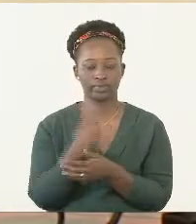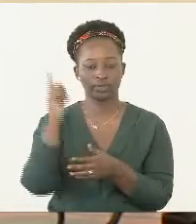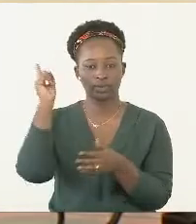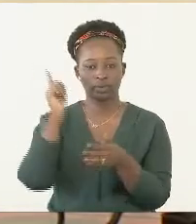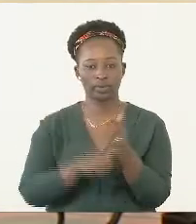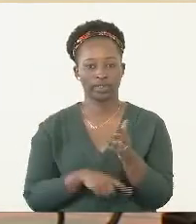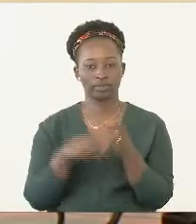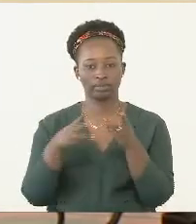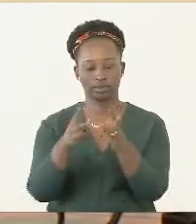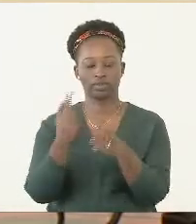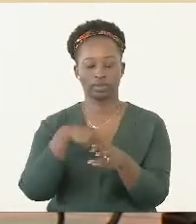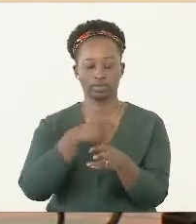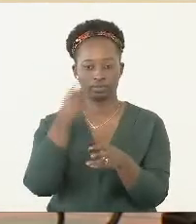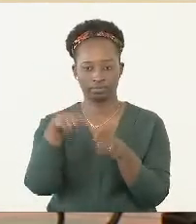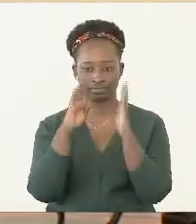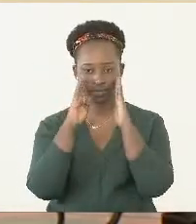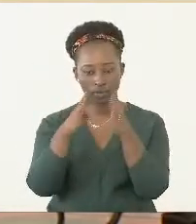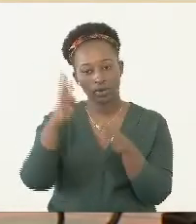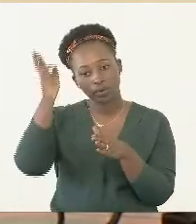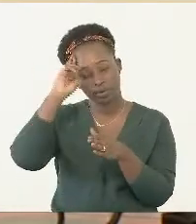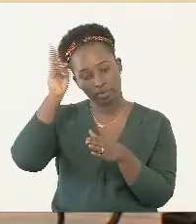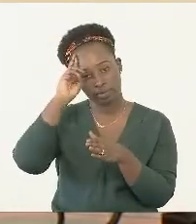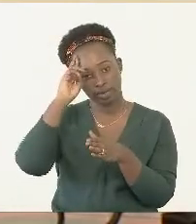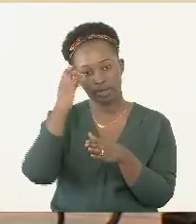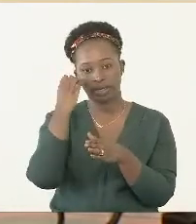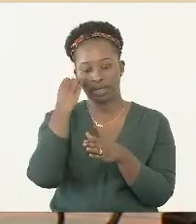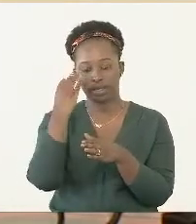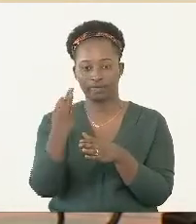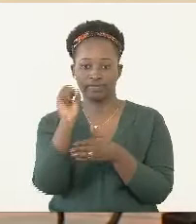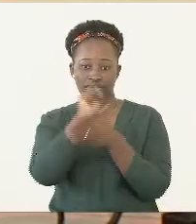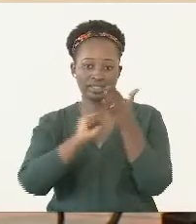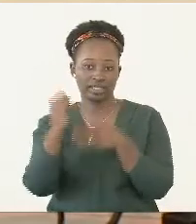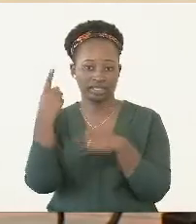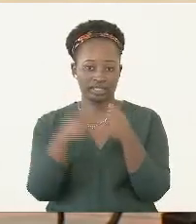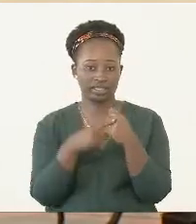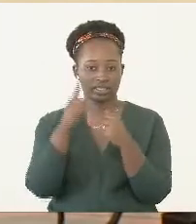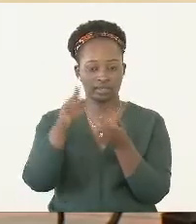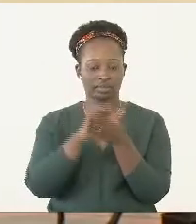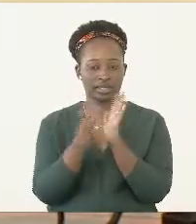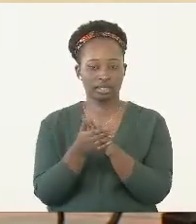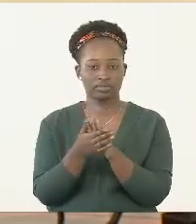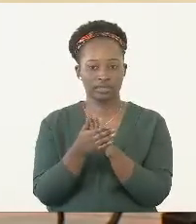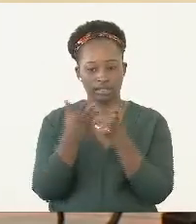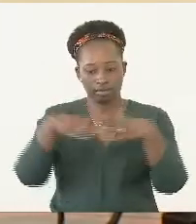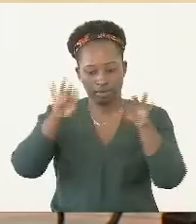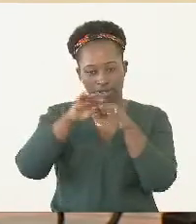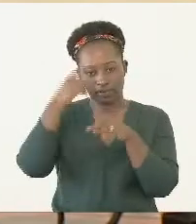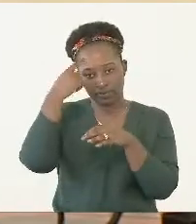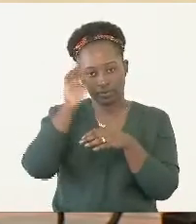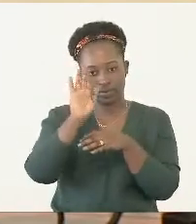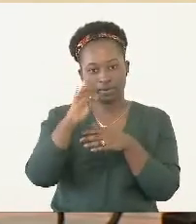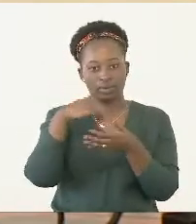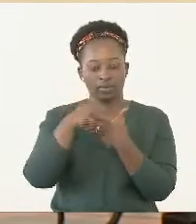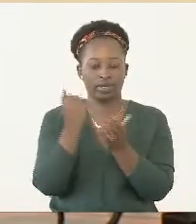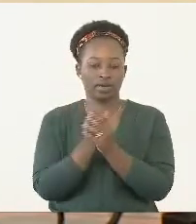Senior 5s are supposed to be focusing on. Remember, if you're in Senior 6, this becomes an advantage for you to also dive in and